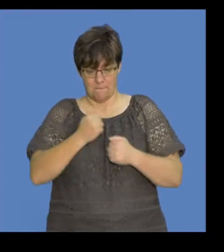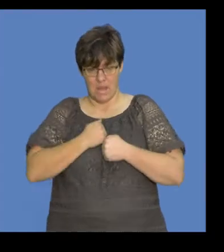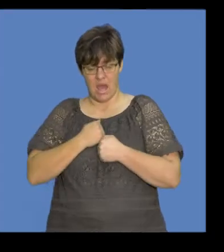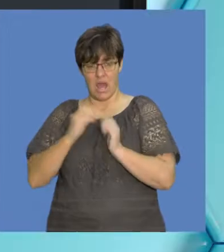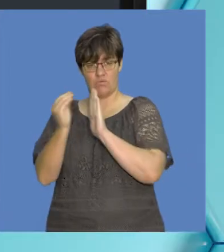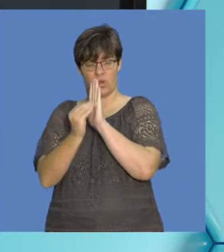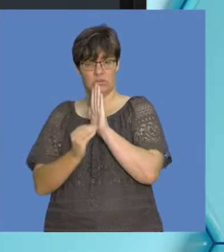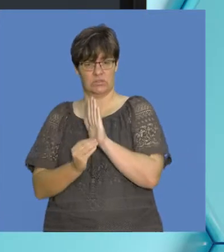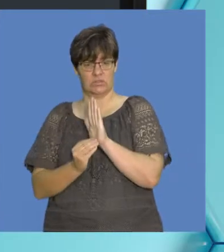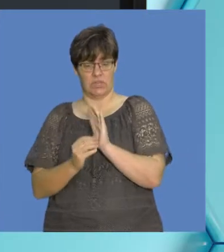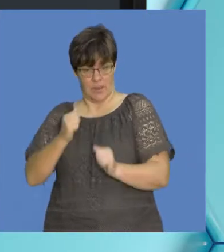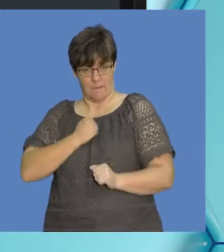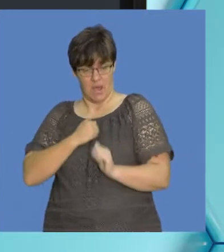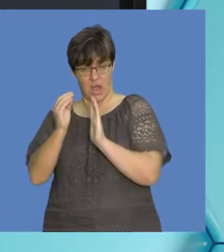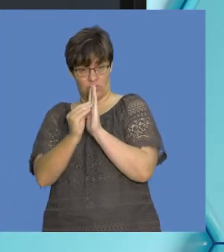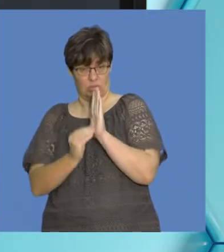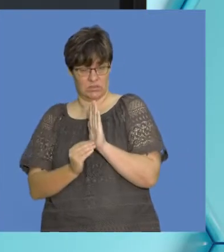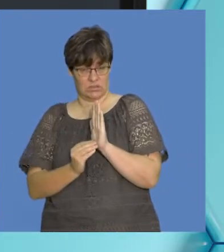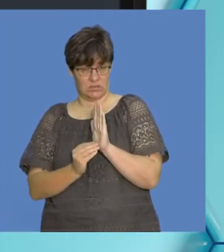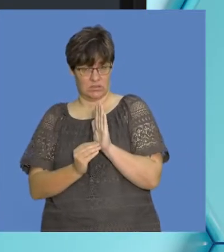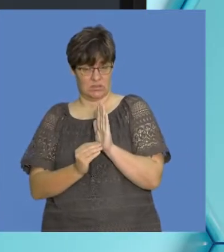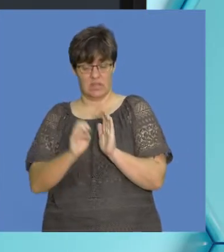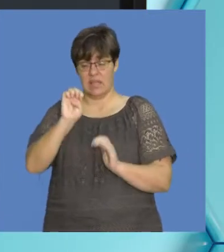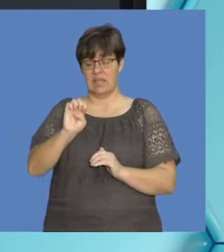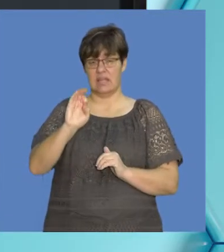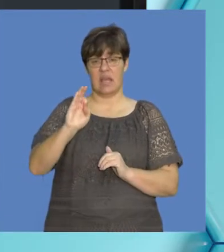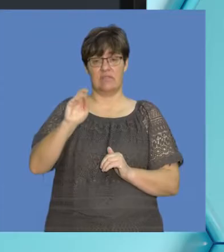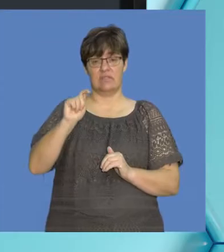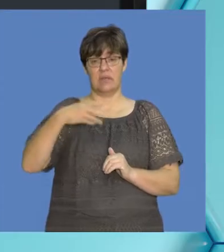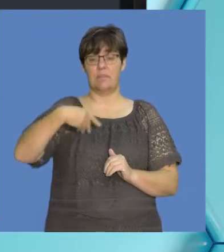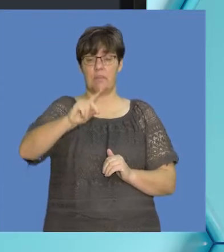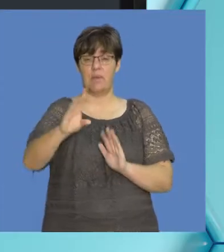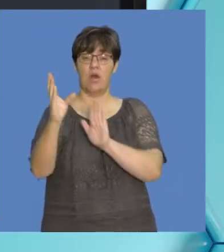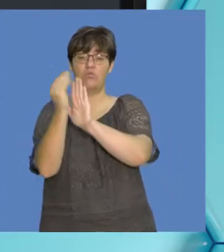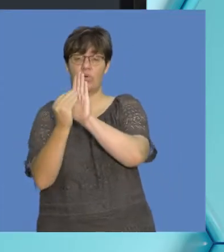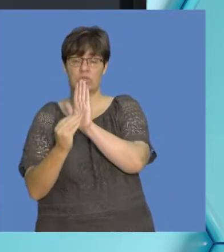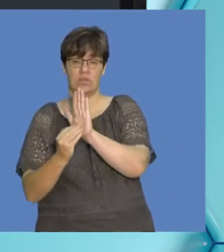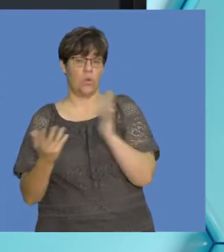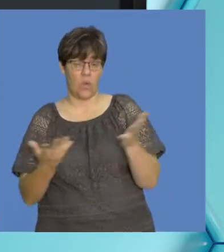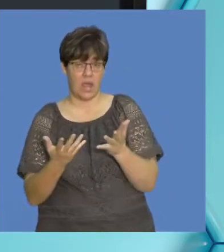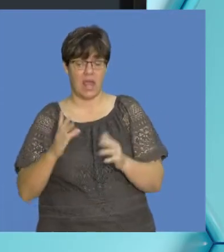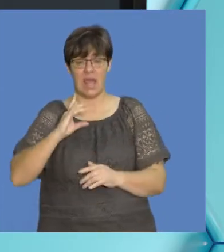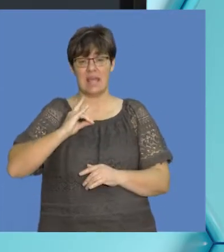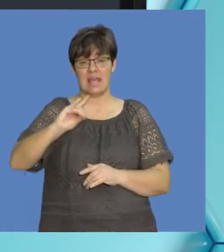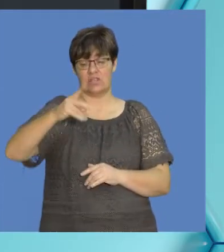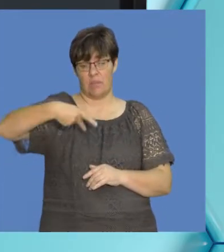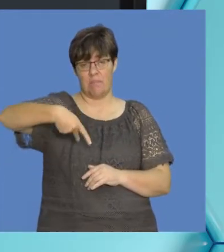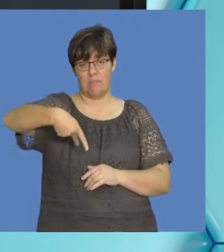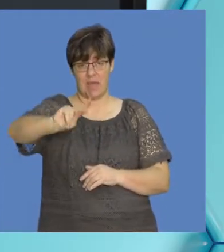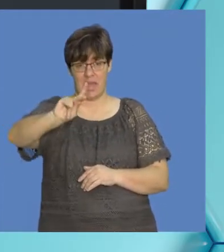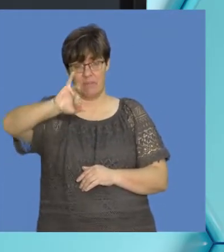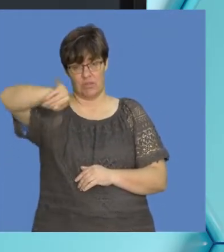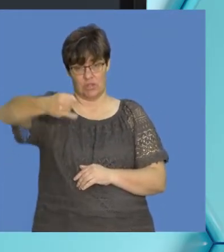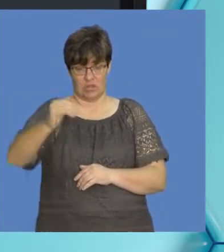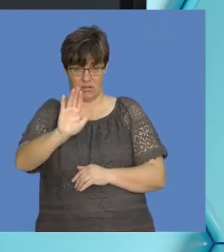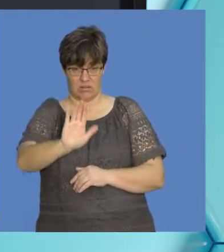records? In our records, obviously, the EFT will be recorded in my cash payments